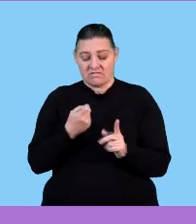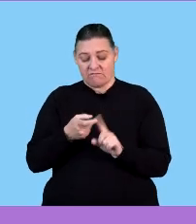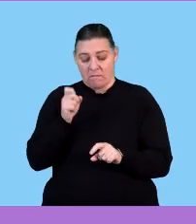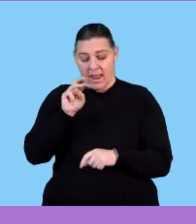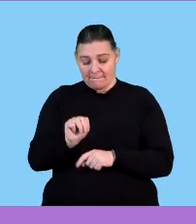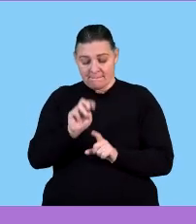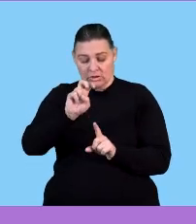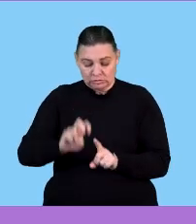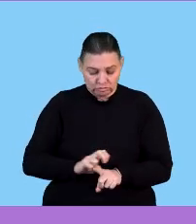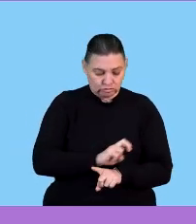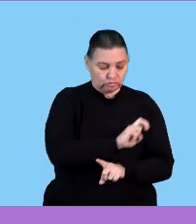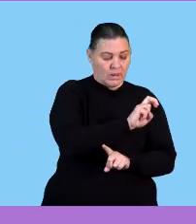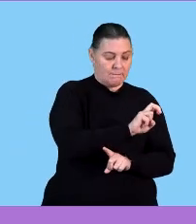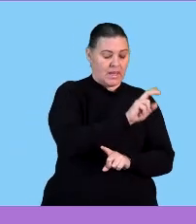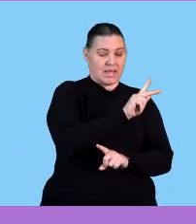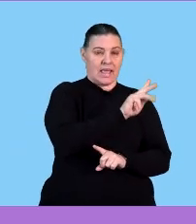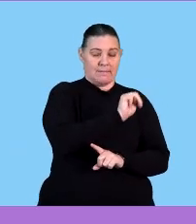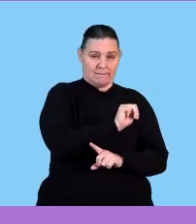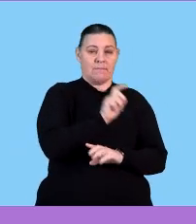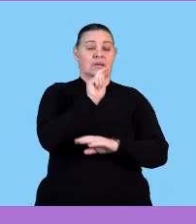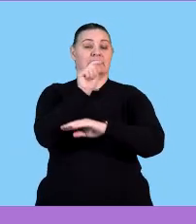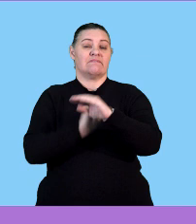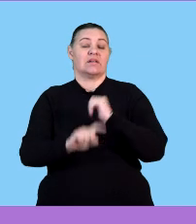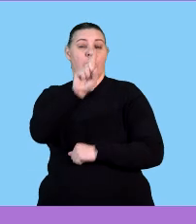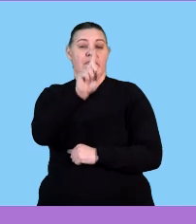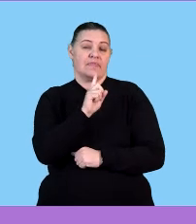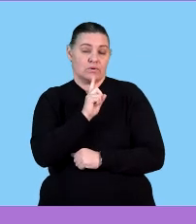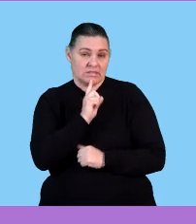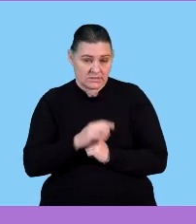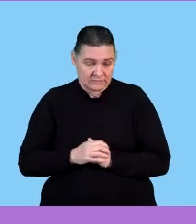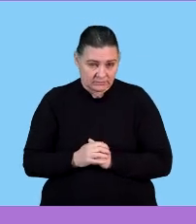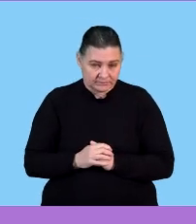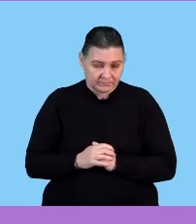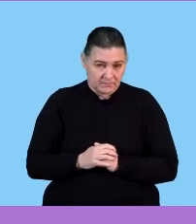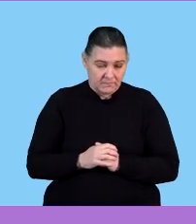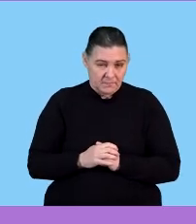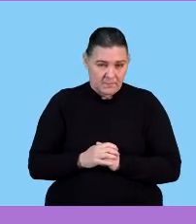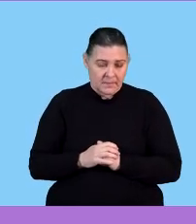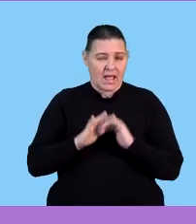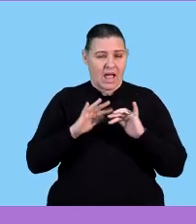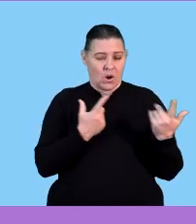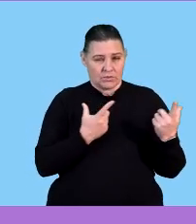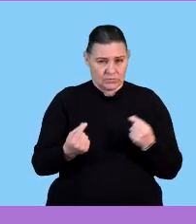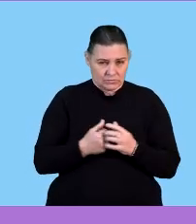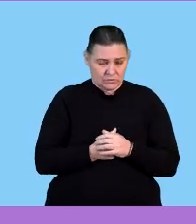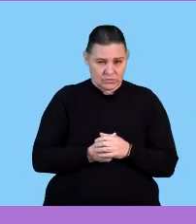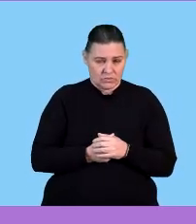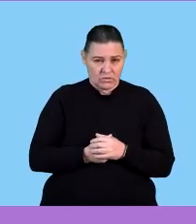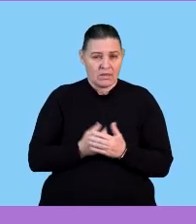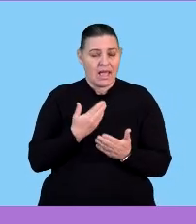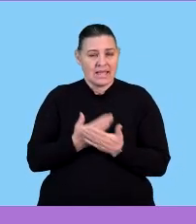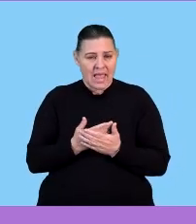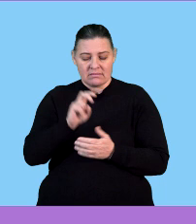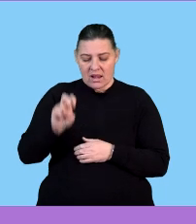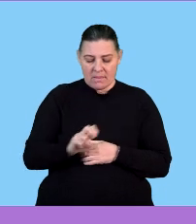from meters to kilometers and divide that by a further 1,000. That's how we'll convert. Remember, you could